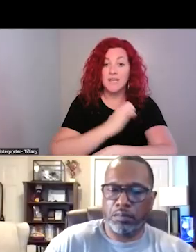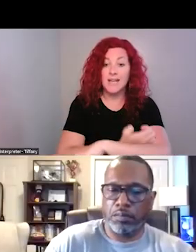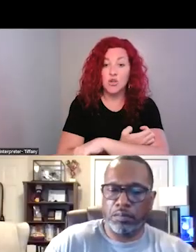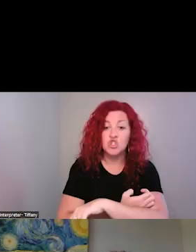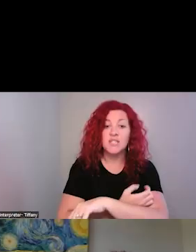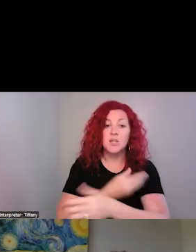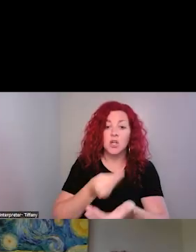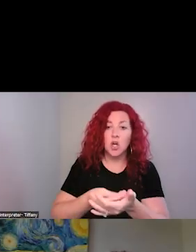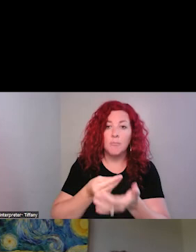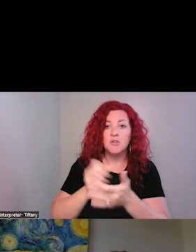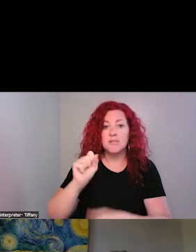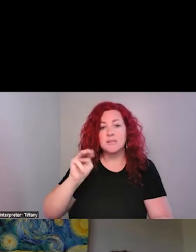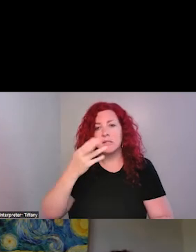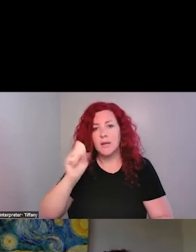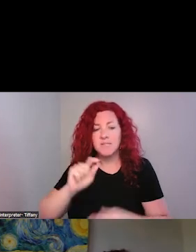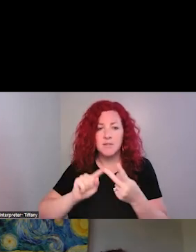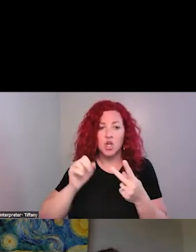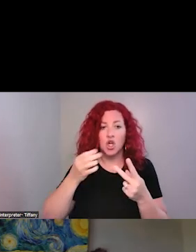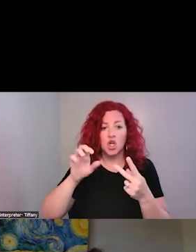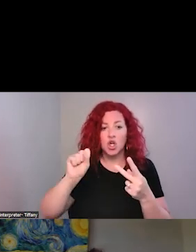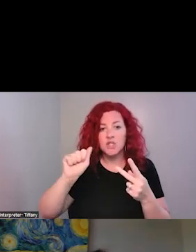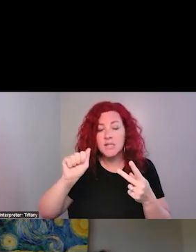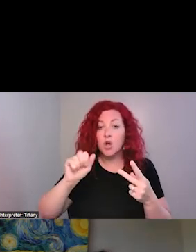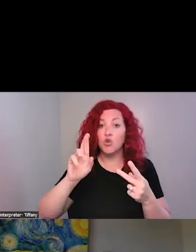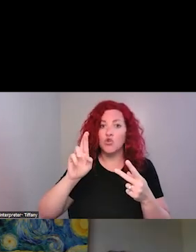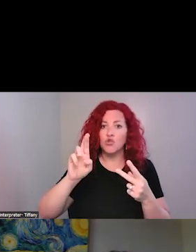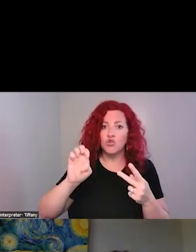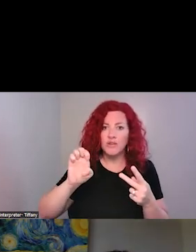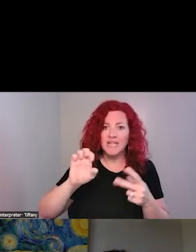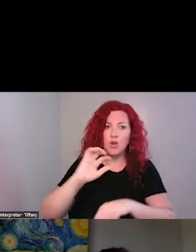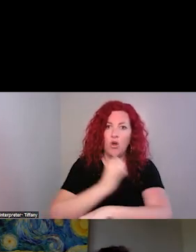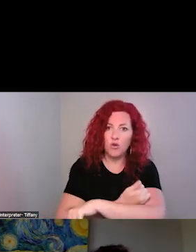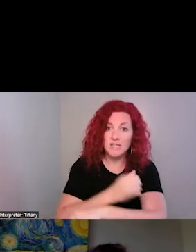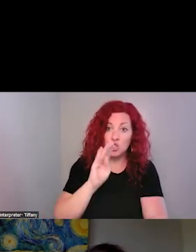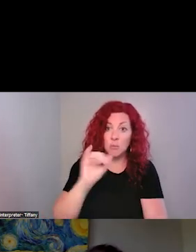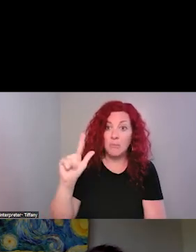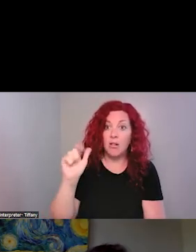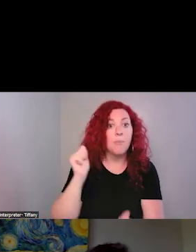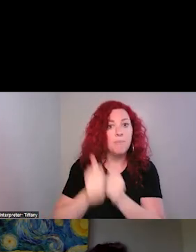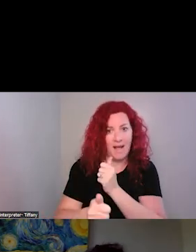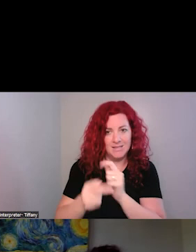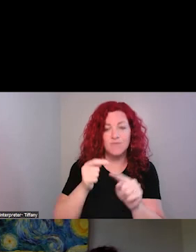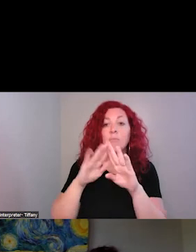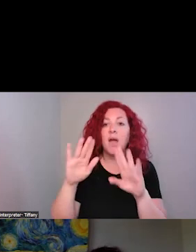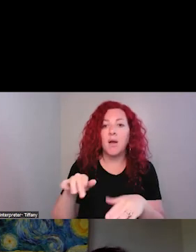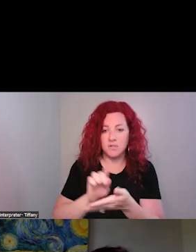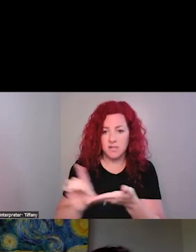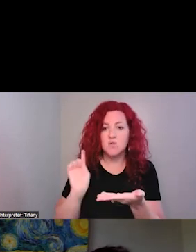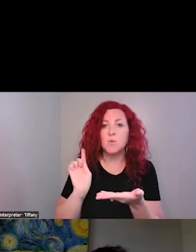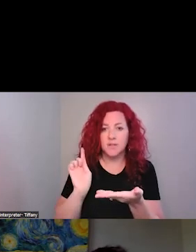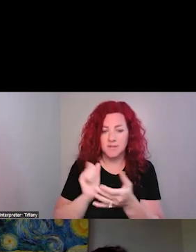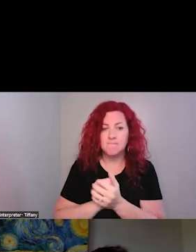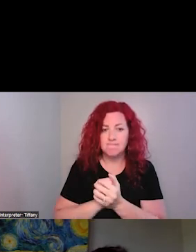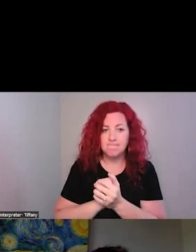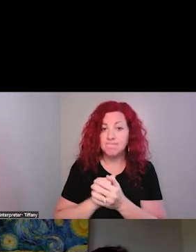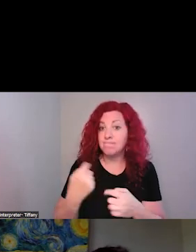Commerce SAMHSA and HRSA reauthorization bill that we've been talking about did pass out of the House last week. So far,